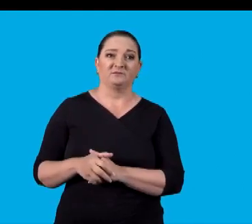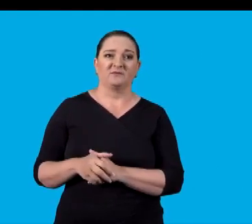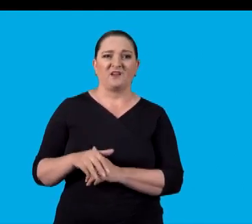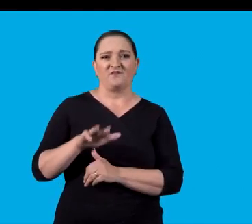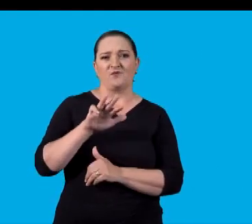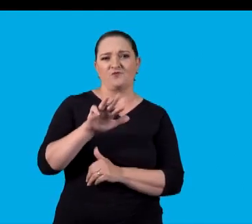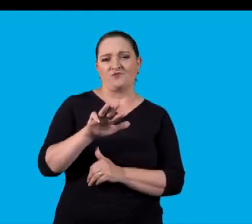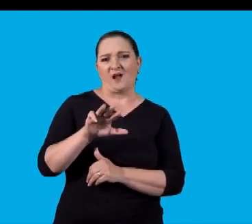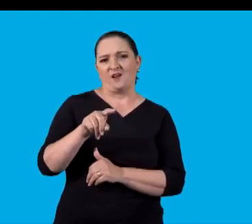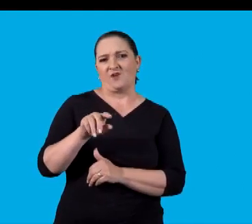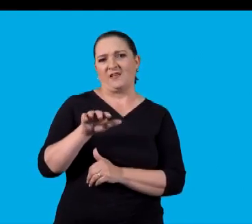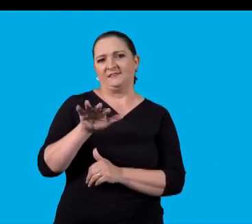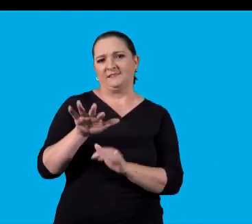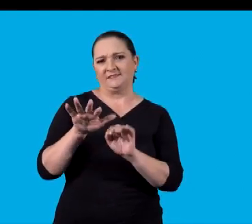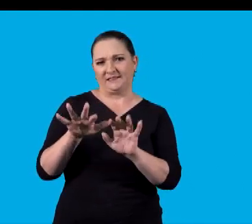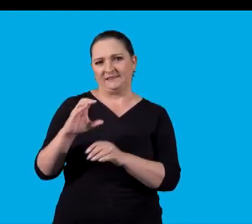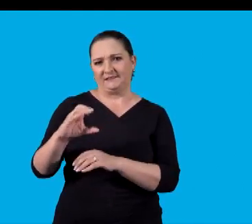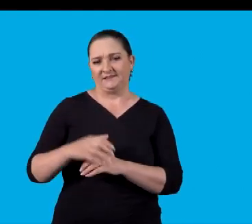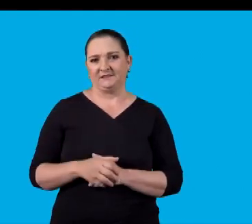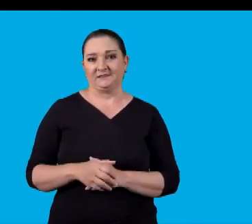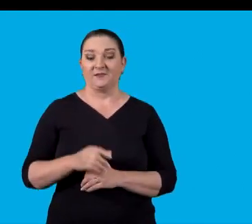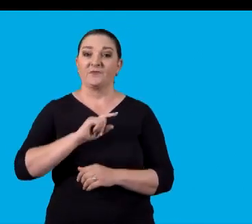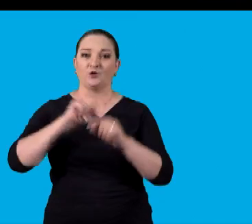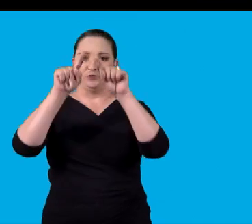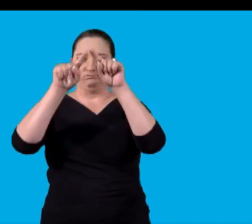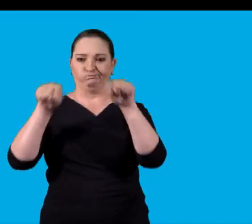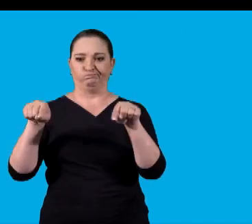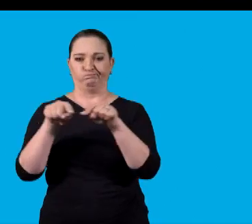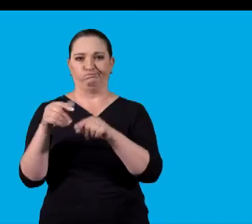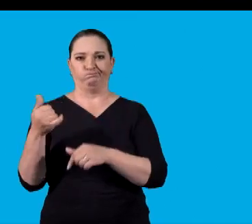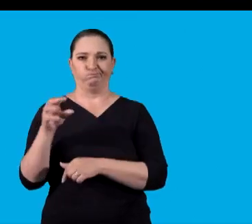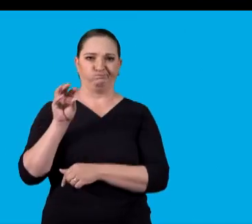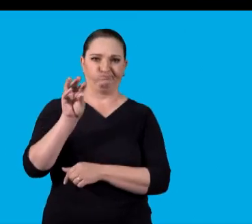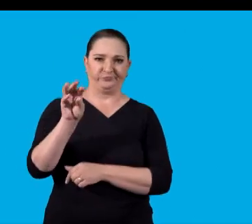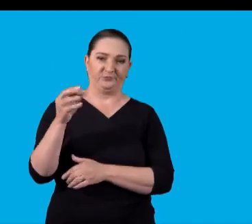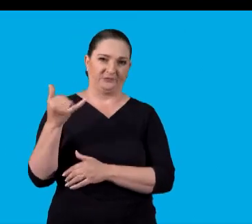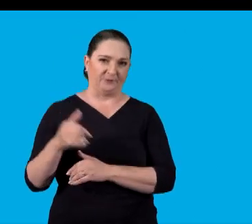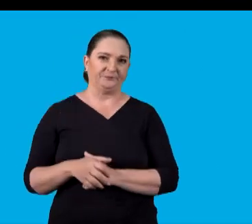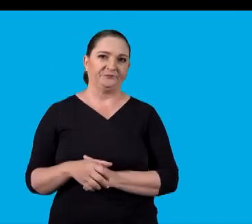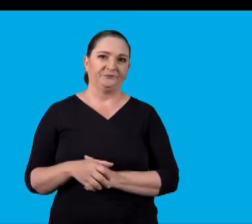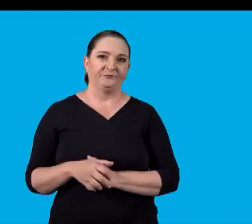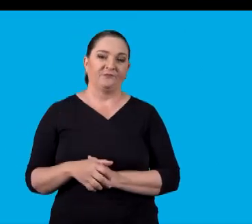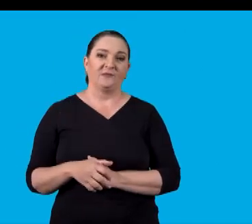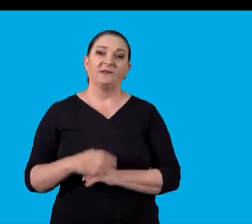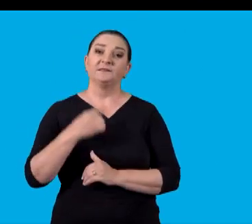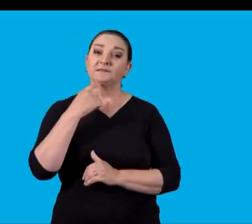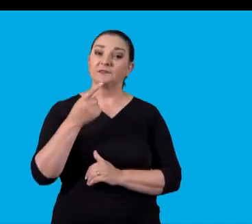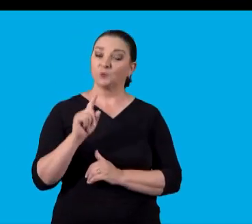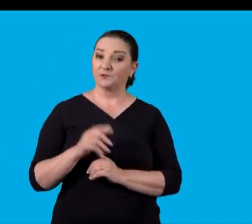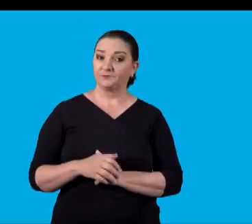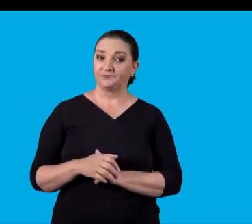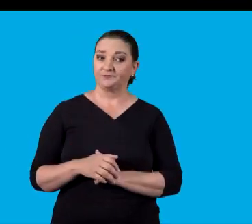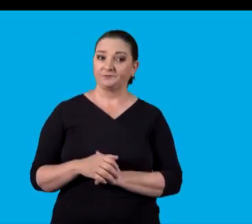of 9 Rand 10 cents. That means I need to bring my triangle here now. And then I'll now say, here we're